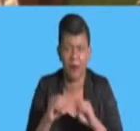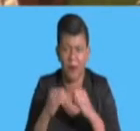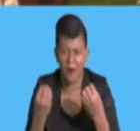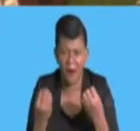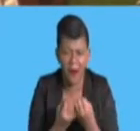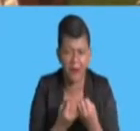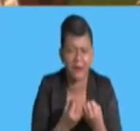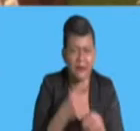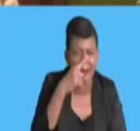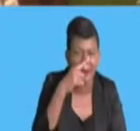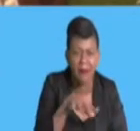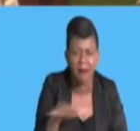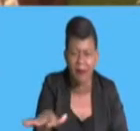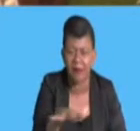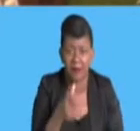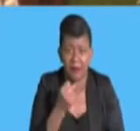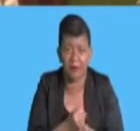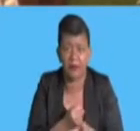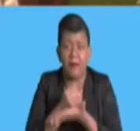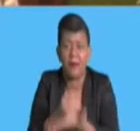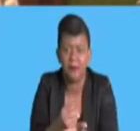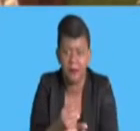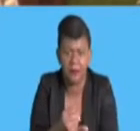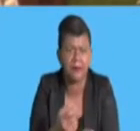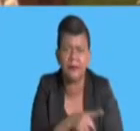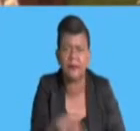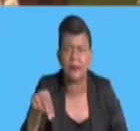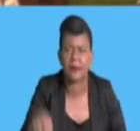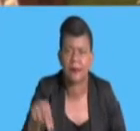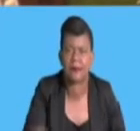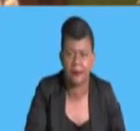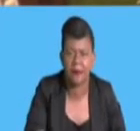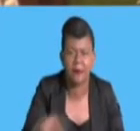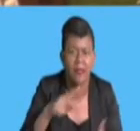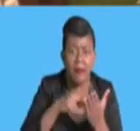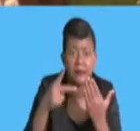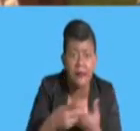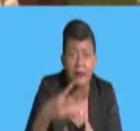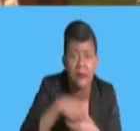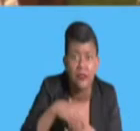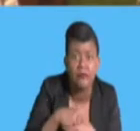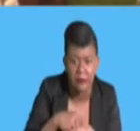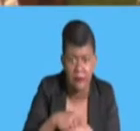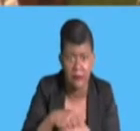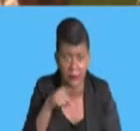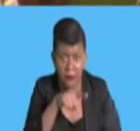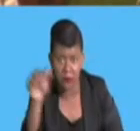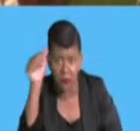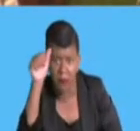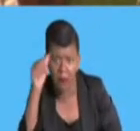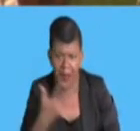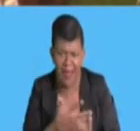freely comment, support, and when needed, criticize policies and programs when debated in this House. They need to know that our media